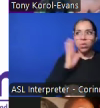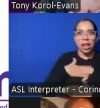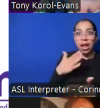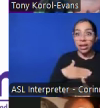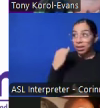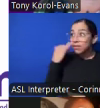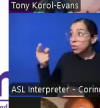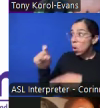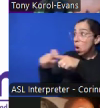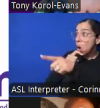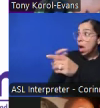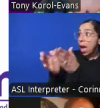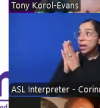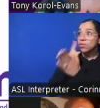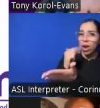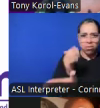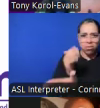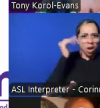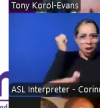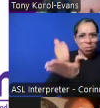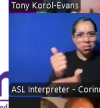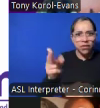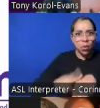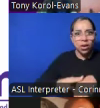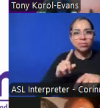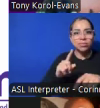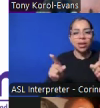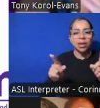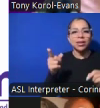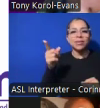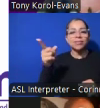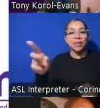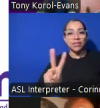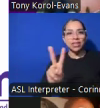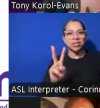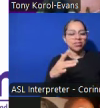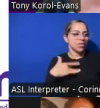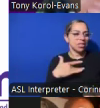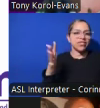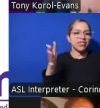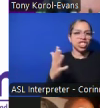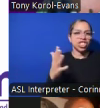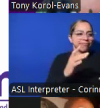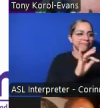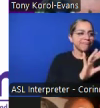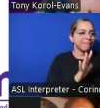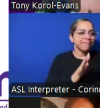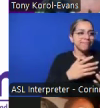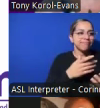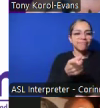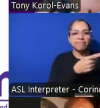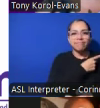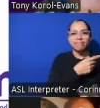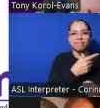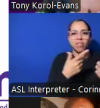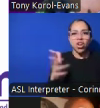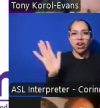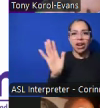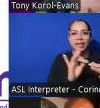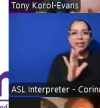don't believe that somebody will. Um, so it can be physically removing them, but sometimes it can be just